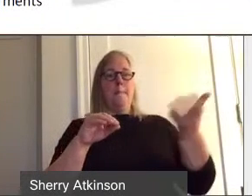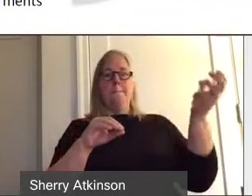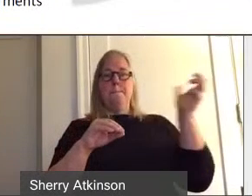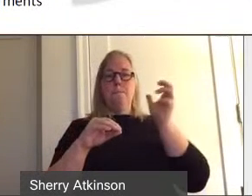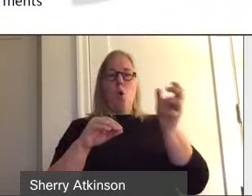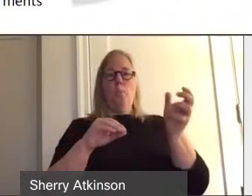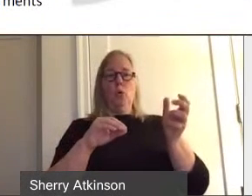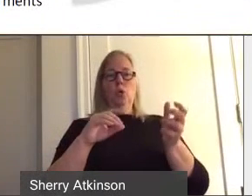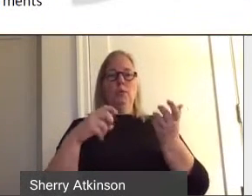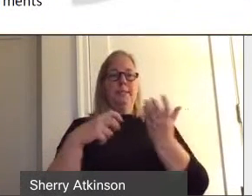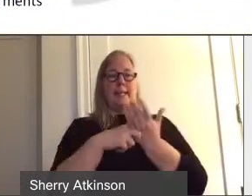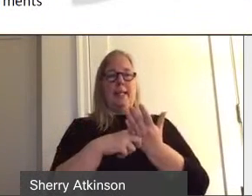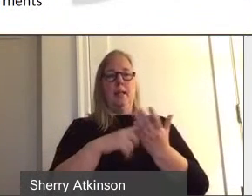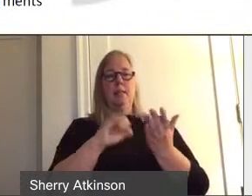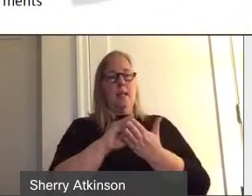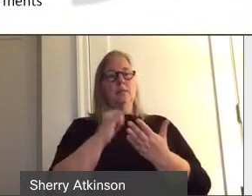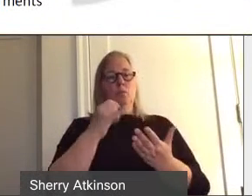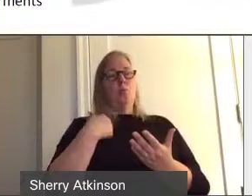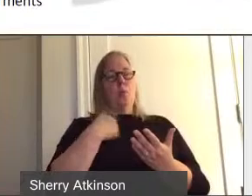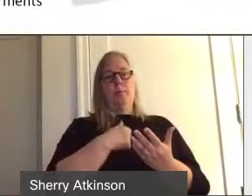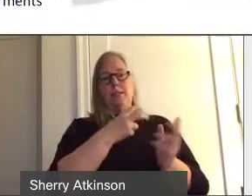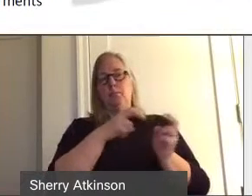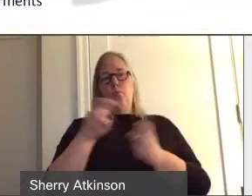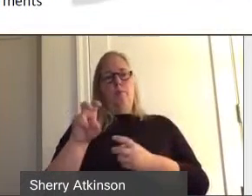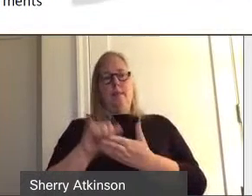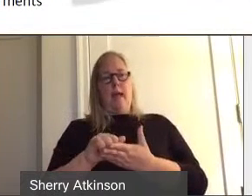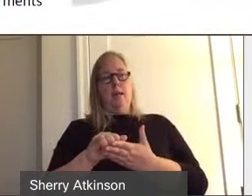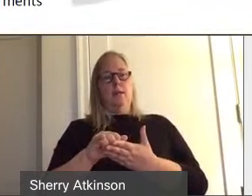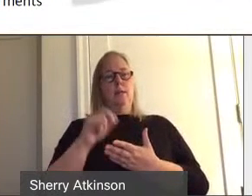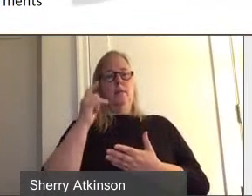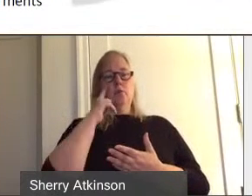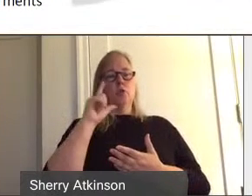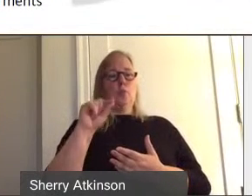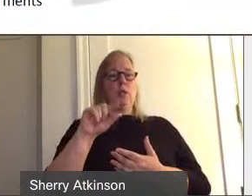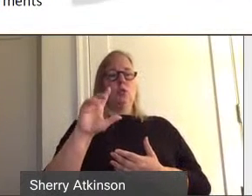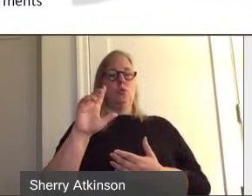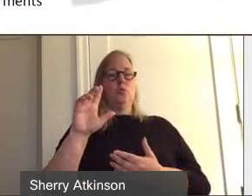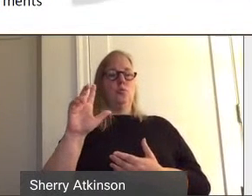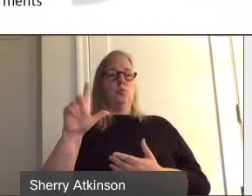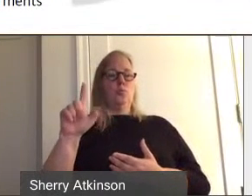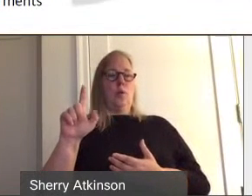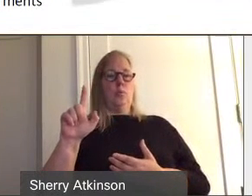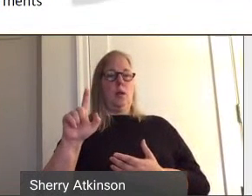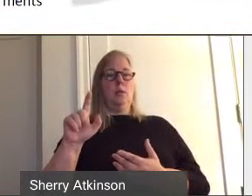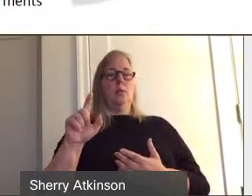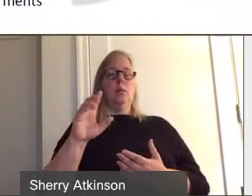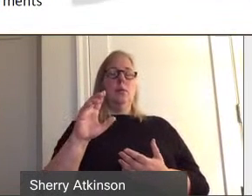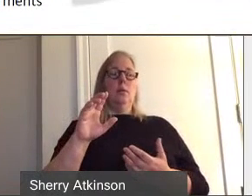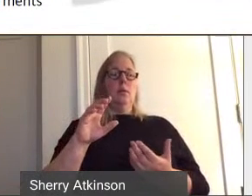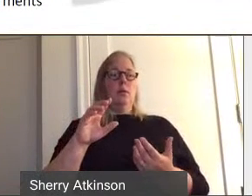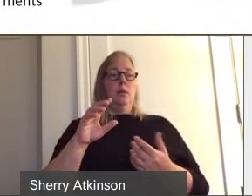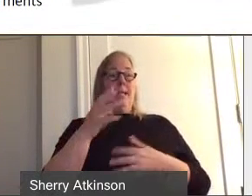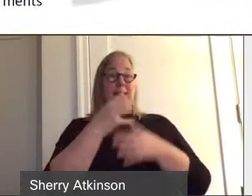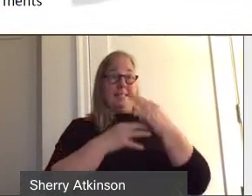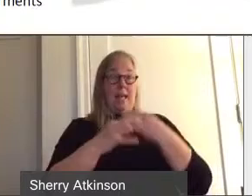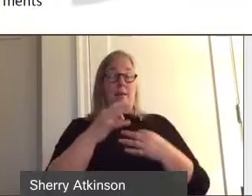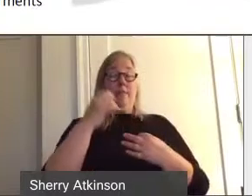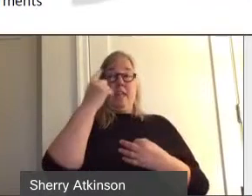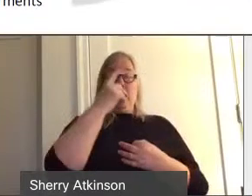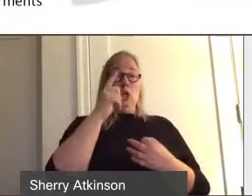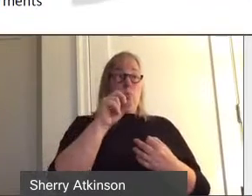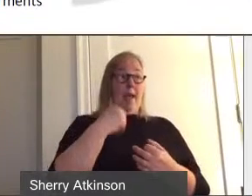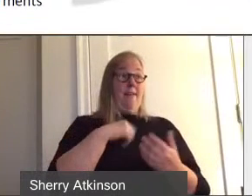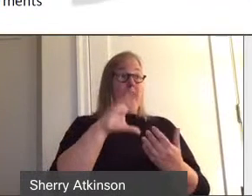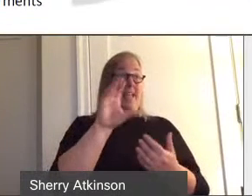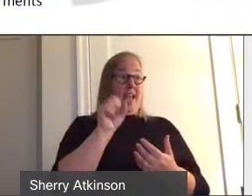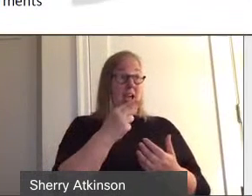option for paying transit fare kind of at the time you're making a decision, rather than thinking about, do I have cash to get on the bus?